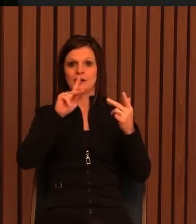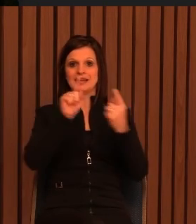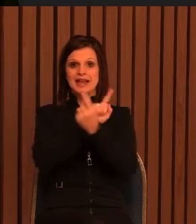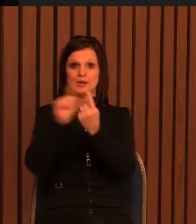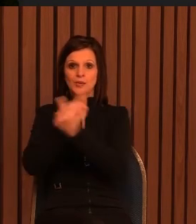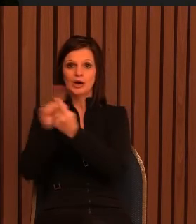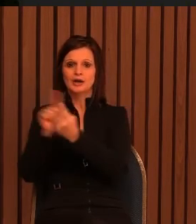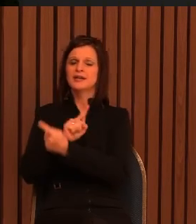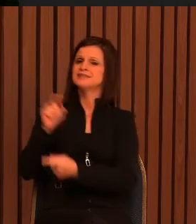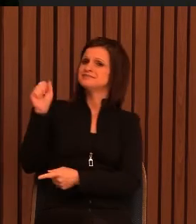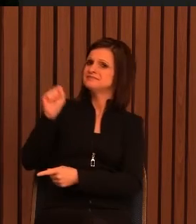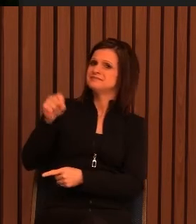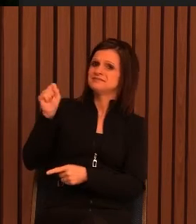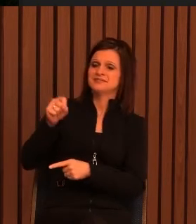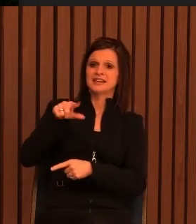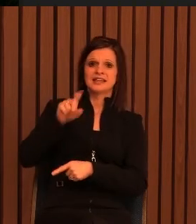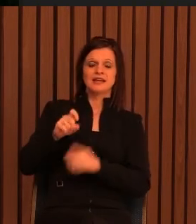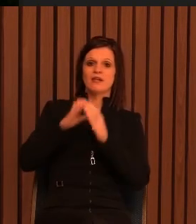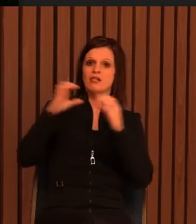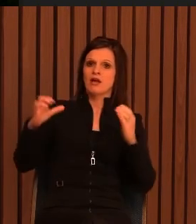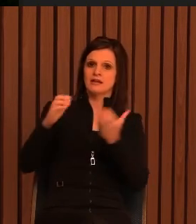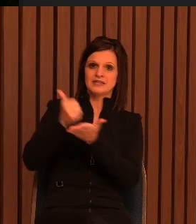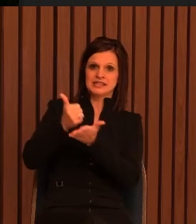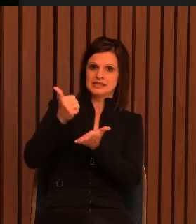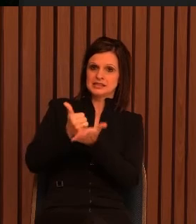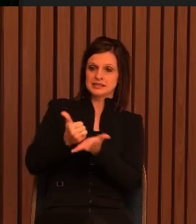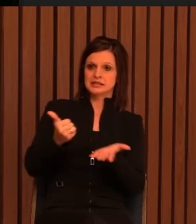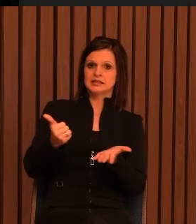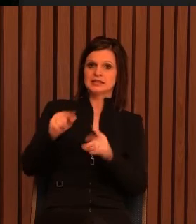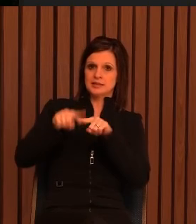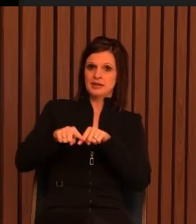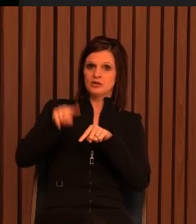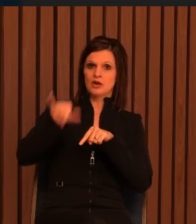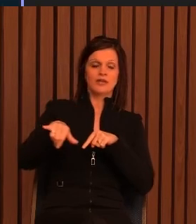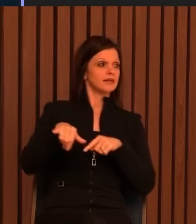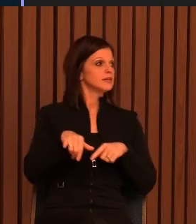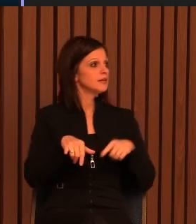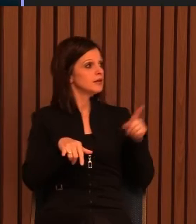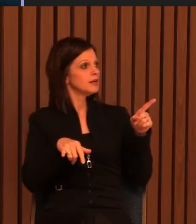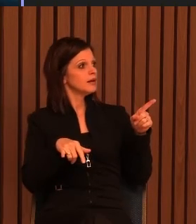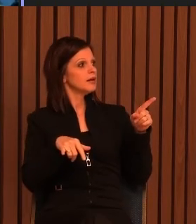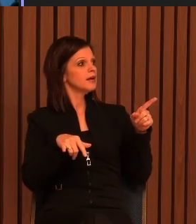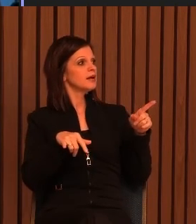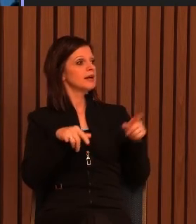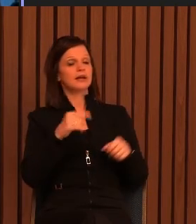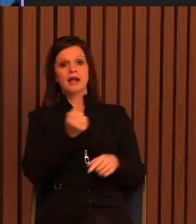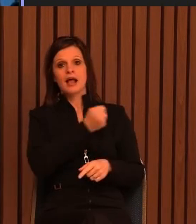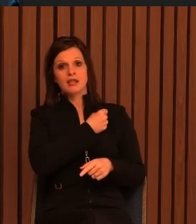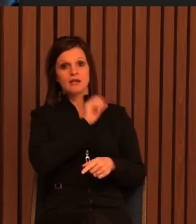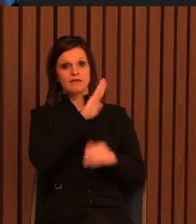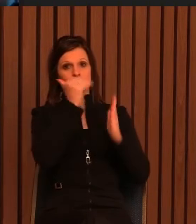of assistance and counting on that. And I would say, I love your list.